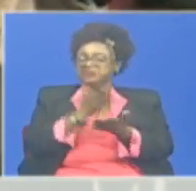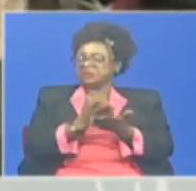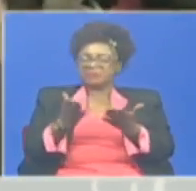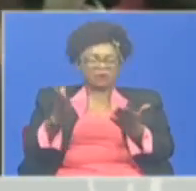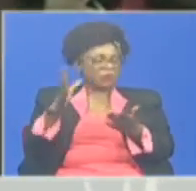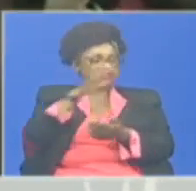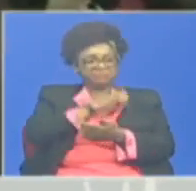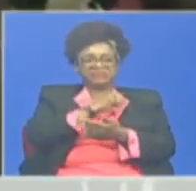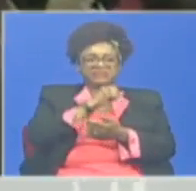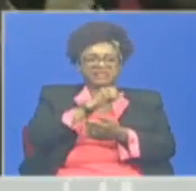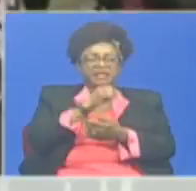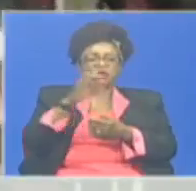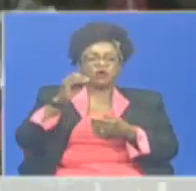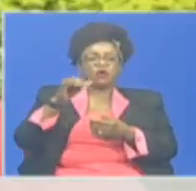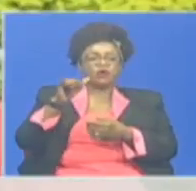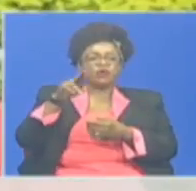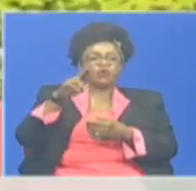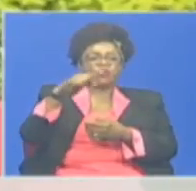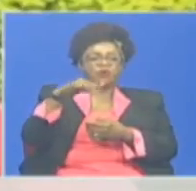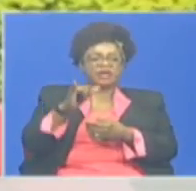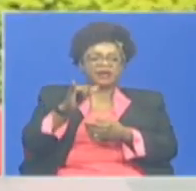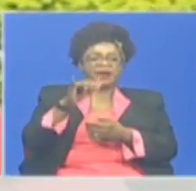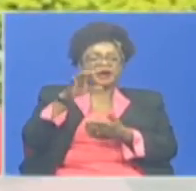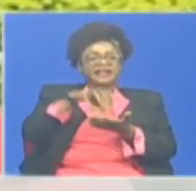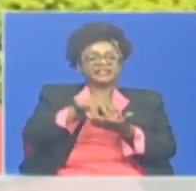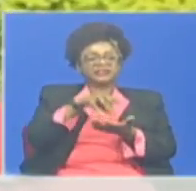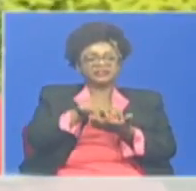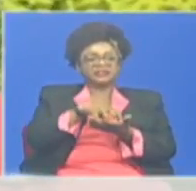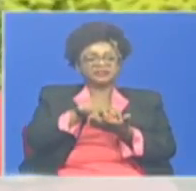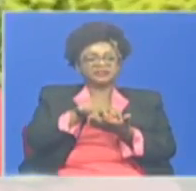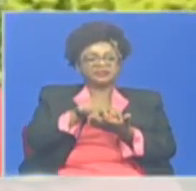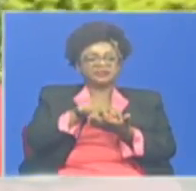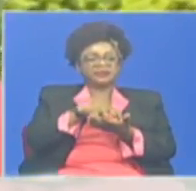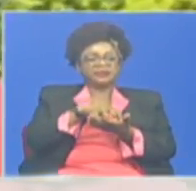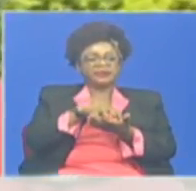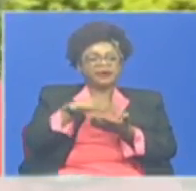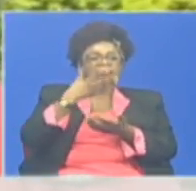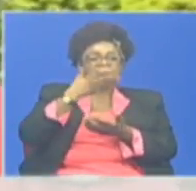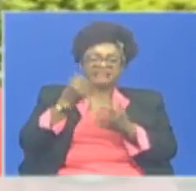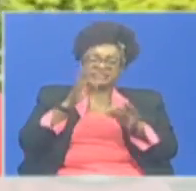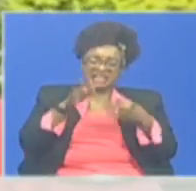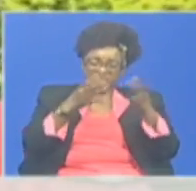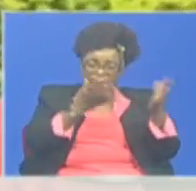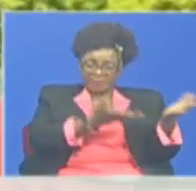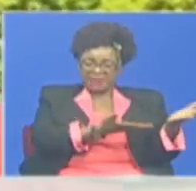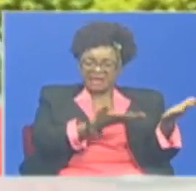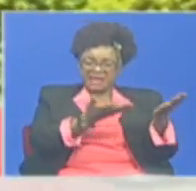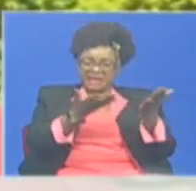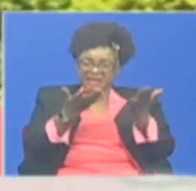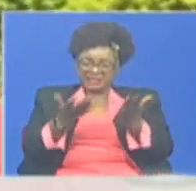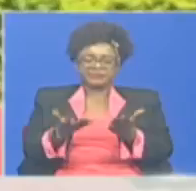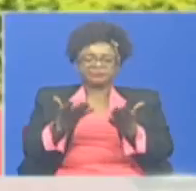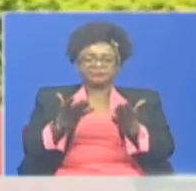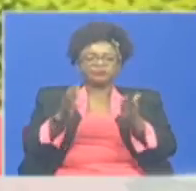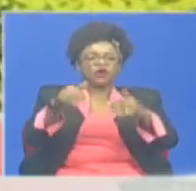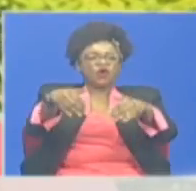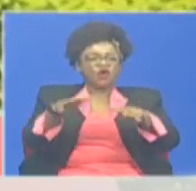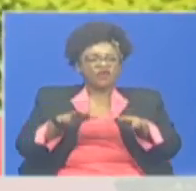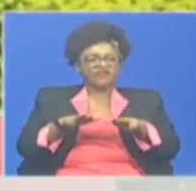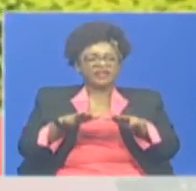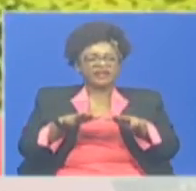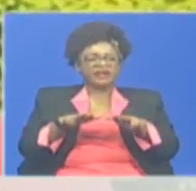missing in Oyugi's case. Tungemchukua, tumweke kwa coffin, kama ni mchana, tumzike kama ni asubuhi,